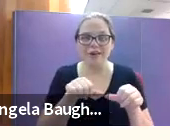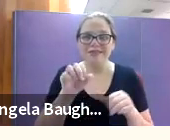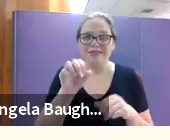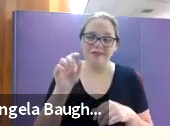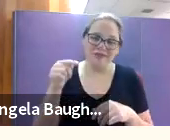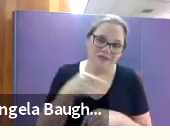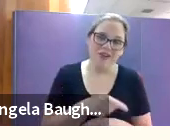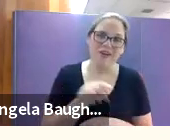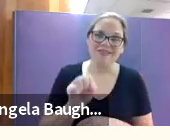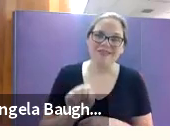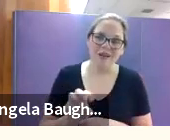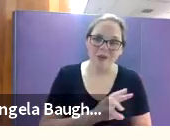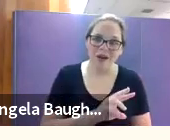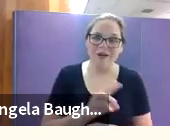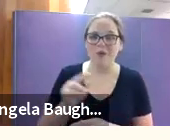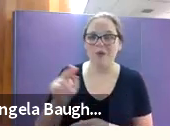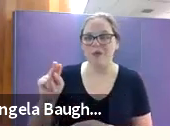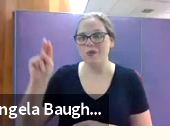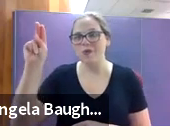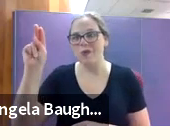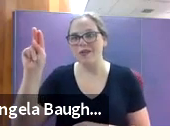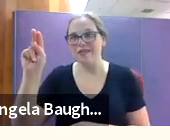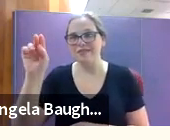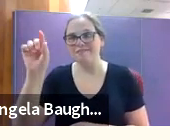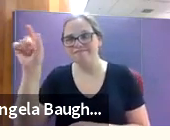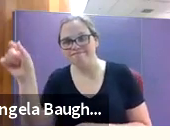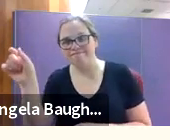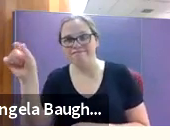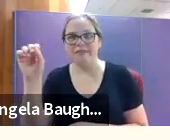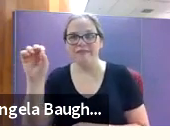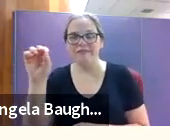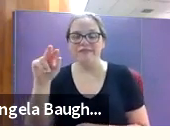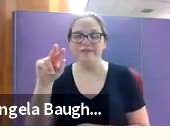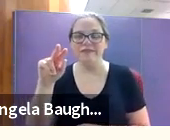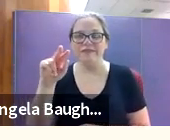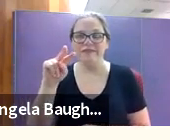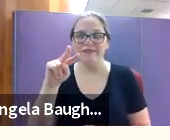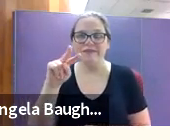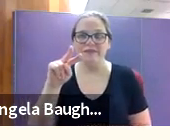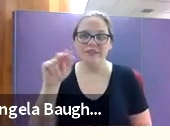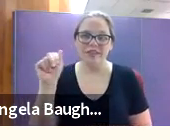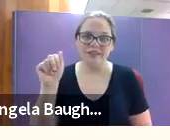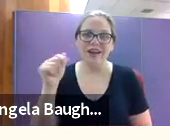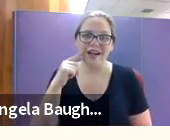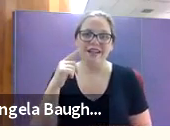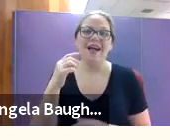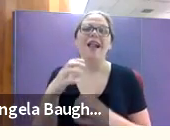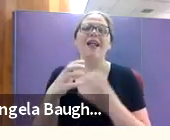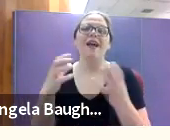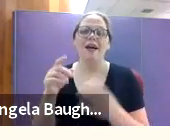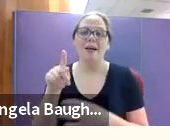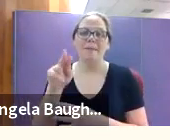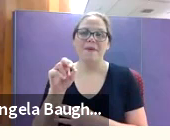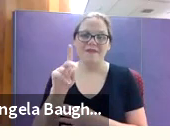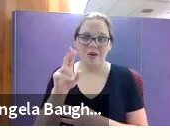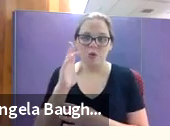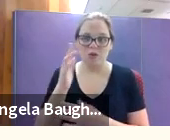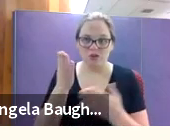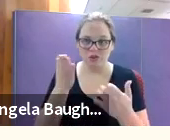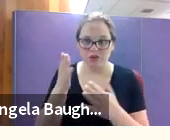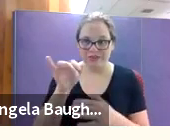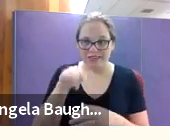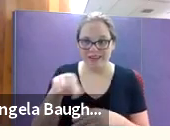southwest or the northern neck of Virginia. I think a lot of providers would like to serve those